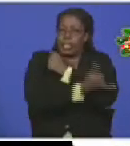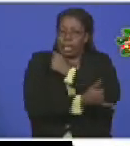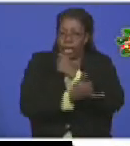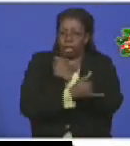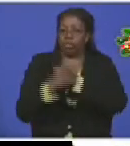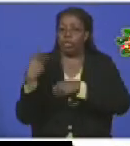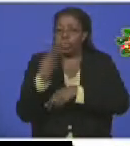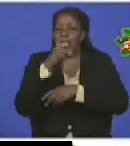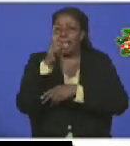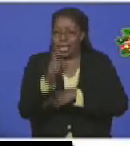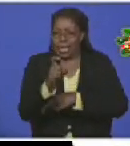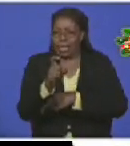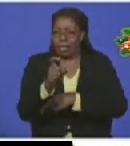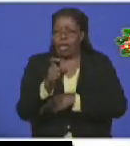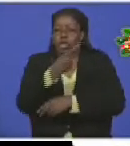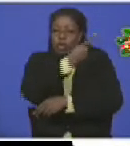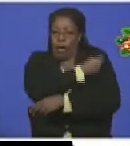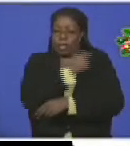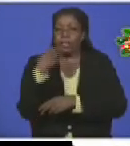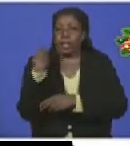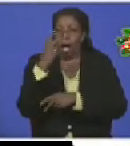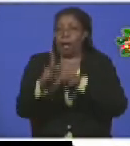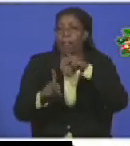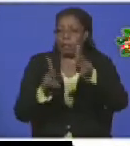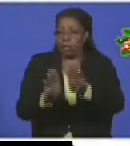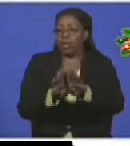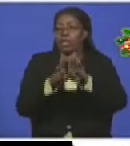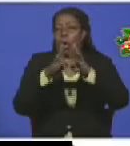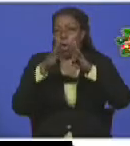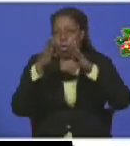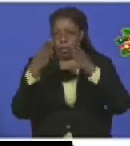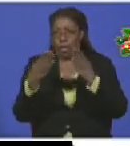we need to get our people vaccinated so that we can open